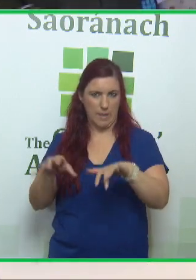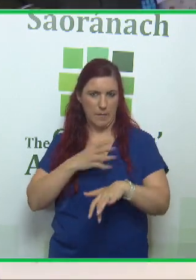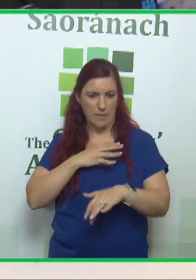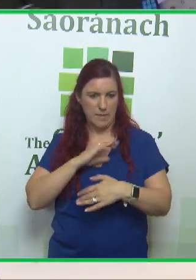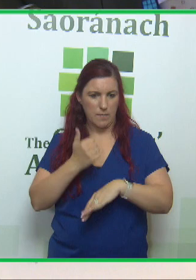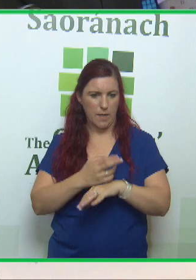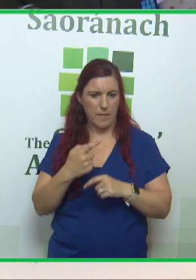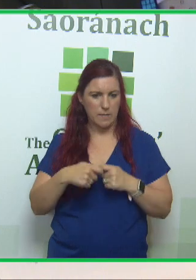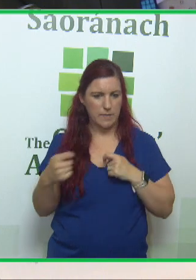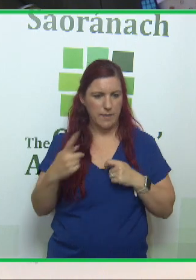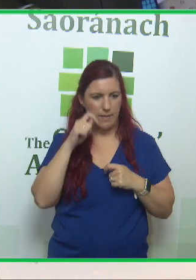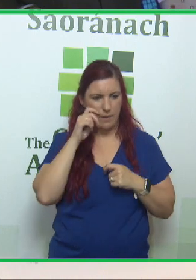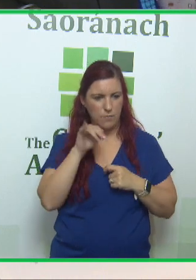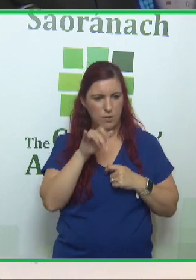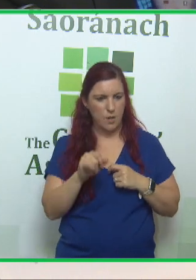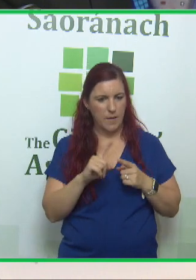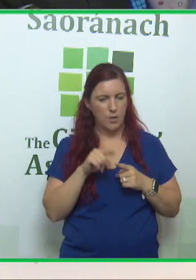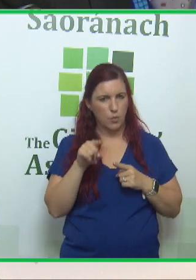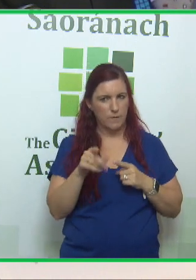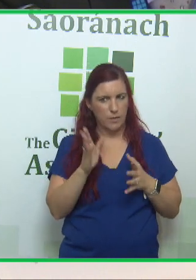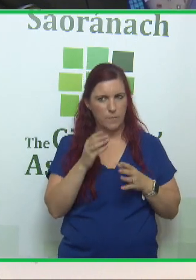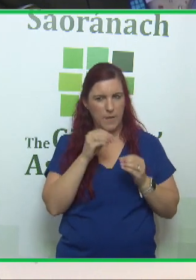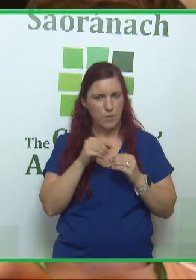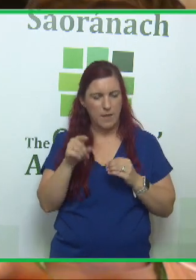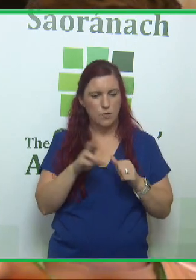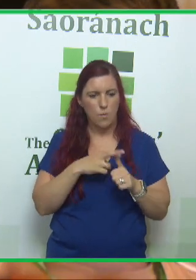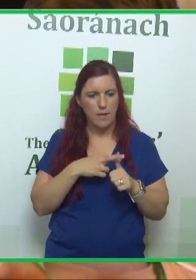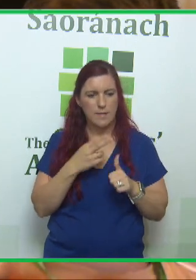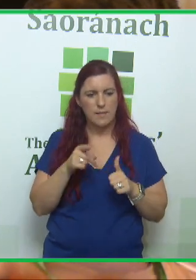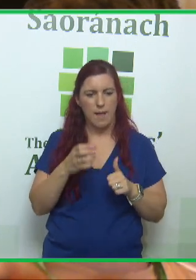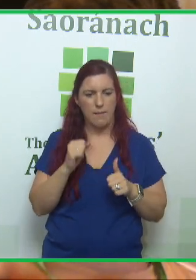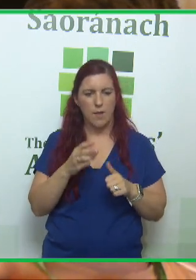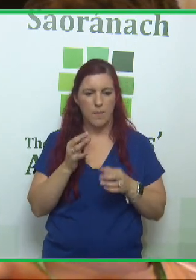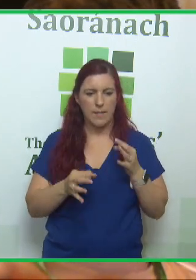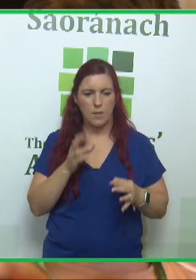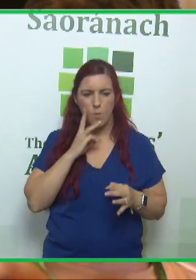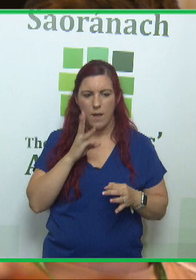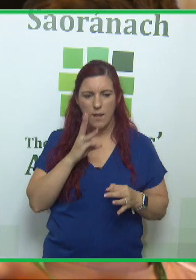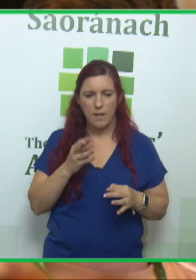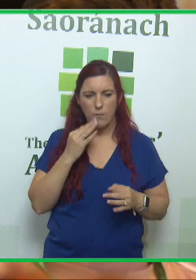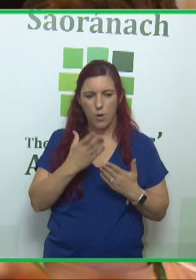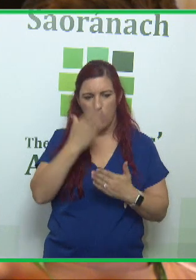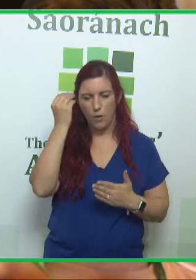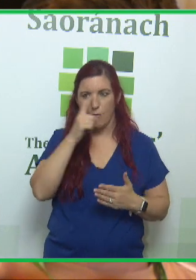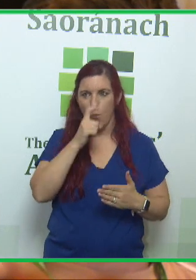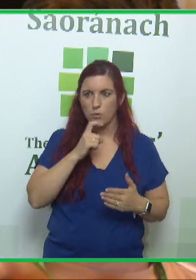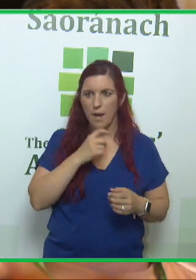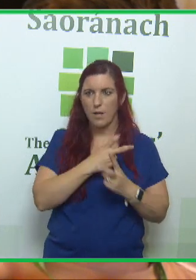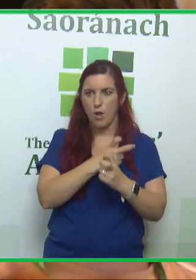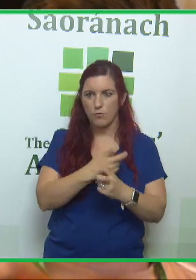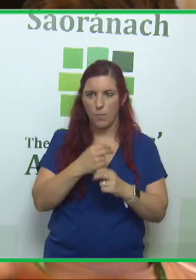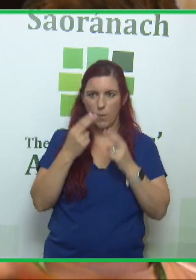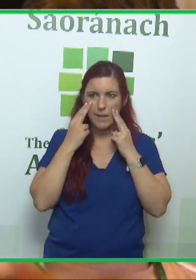that's what Tommy and you've alluded to there, is that there needs to be political will. If we've learned anything from Portugal and Austria, it's that we need